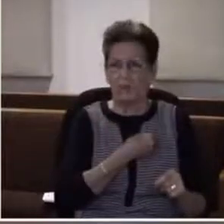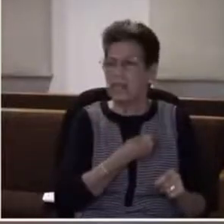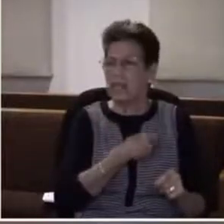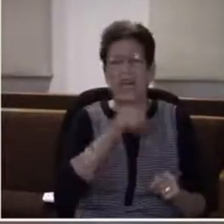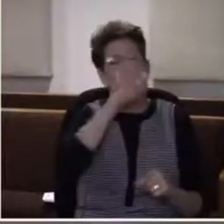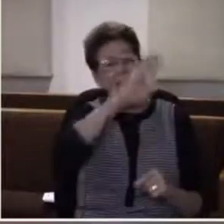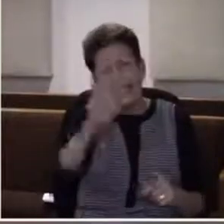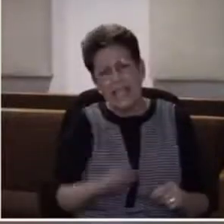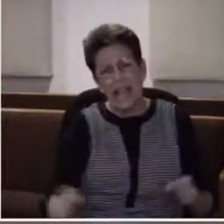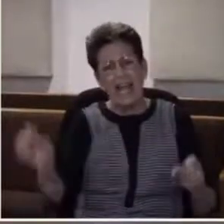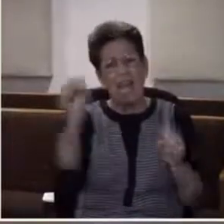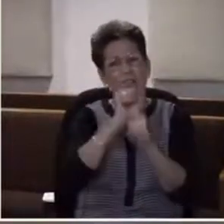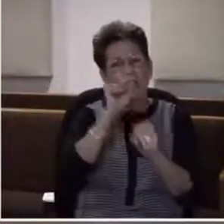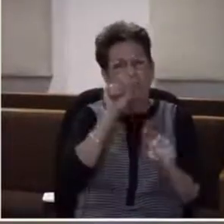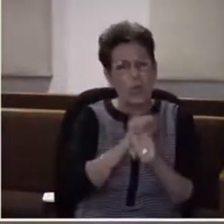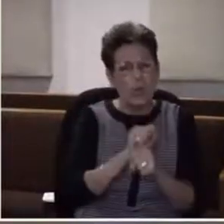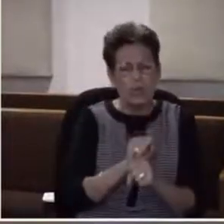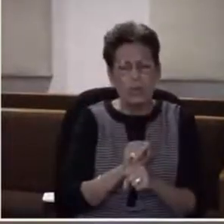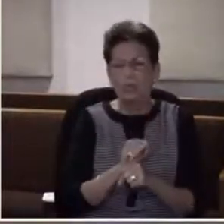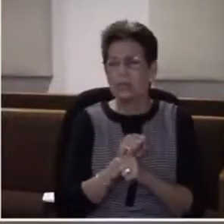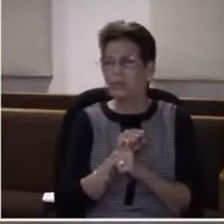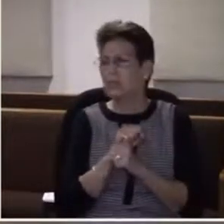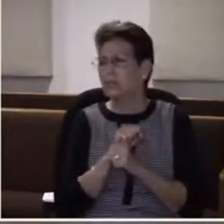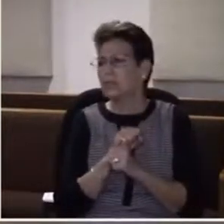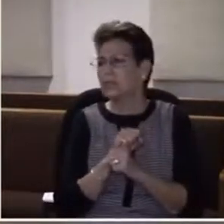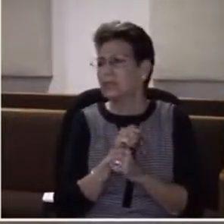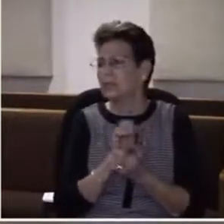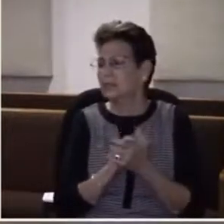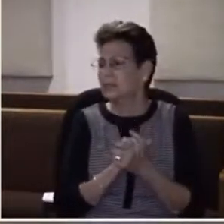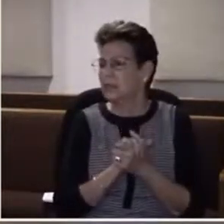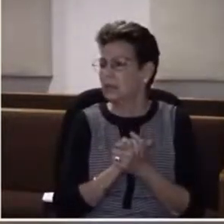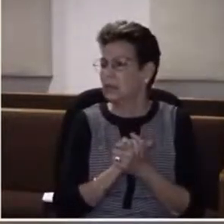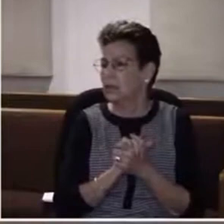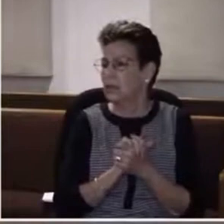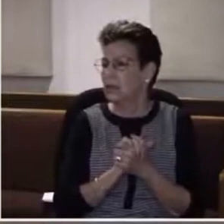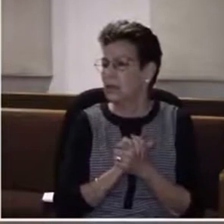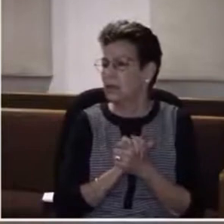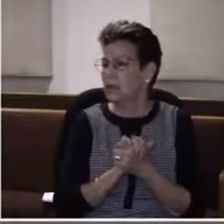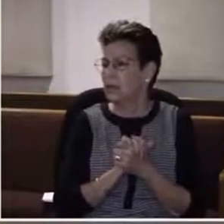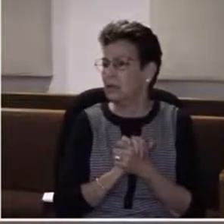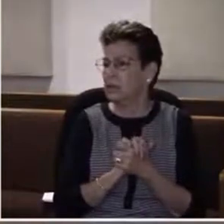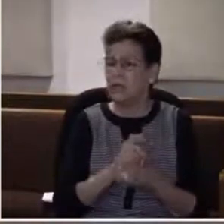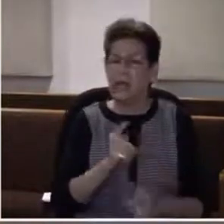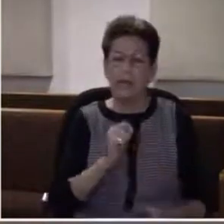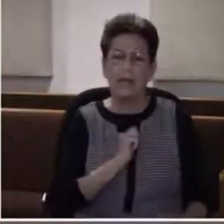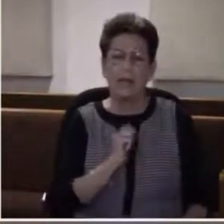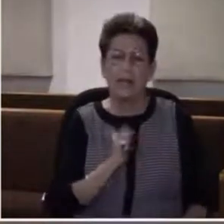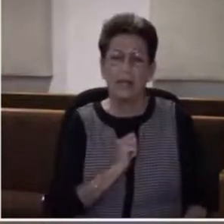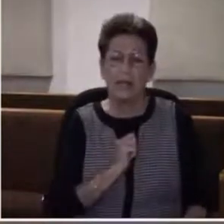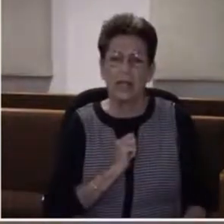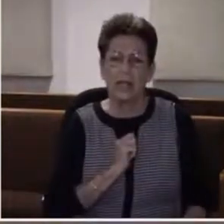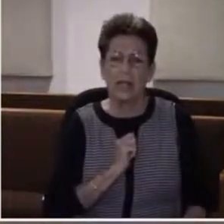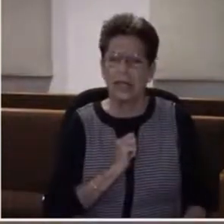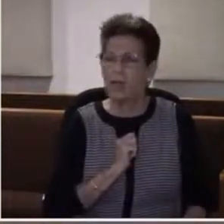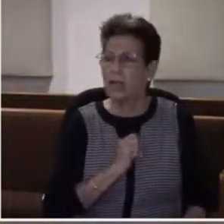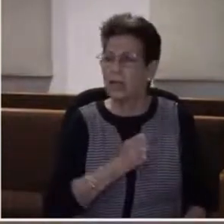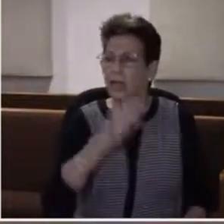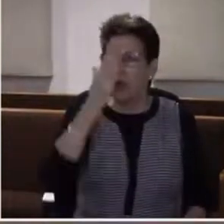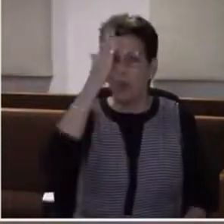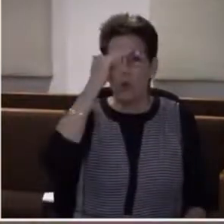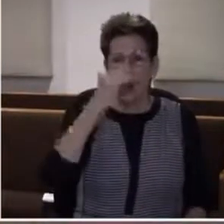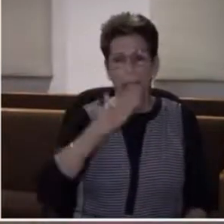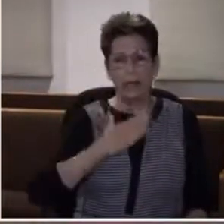works out. On paper, it should be that way. Pastor, why did he have to take my